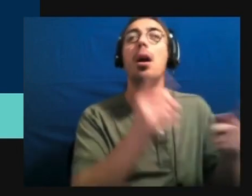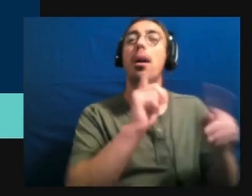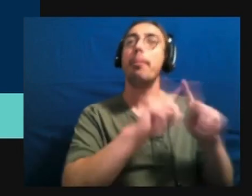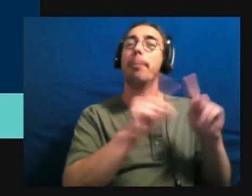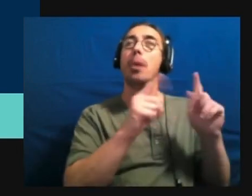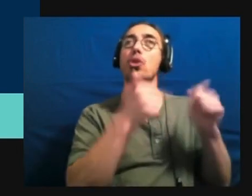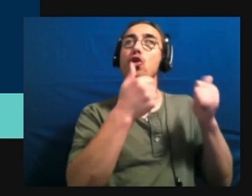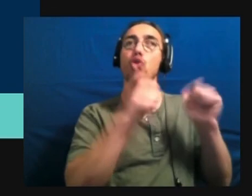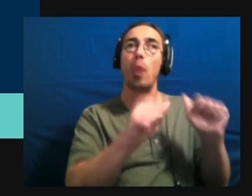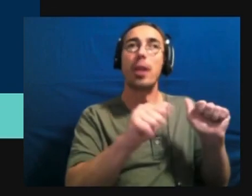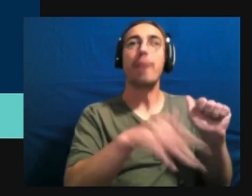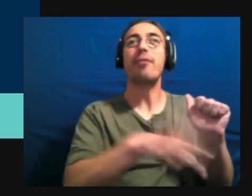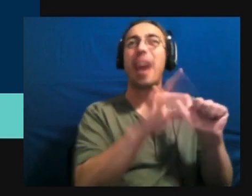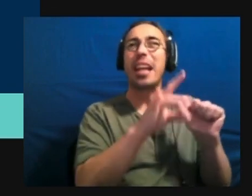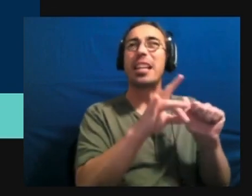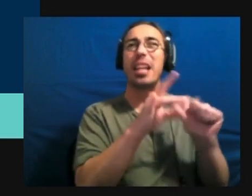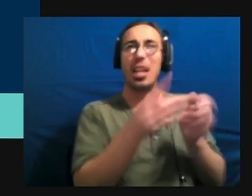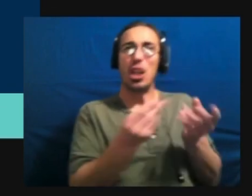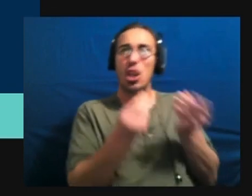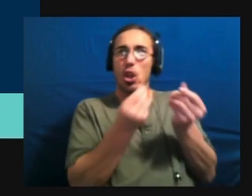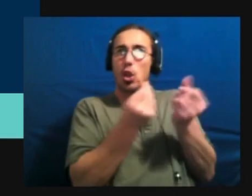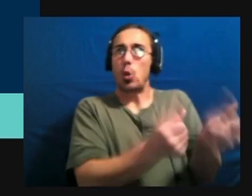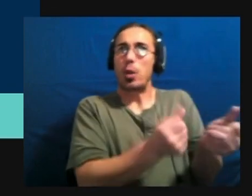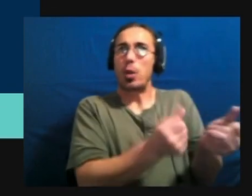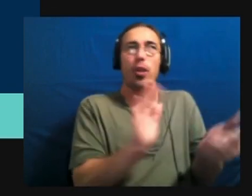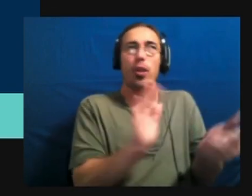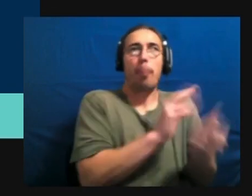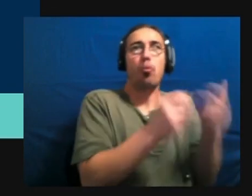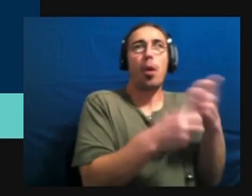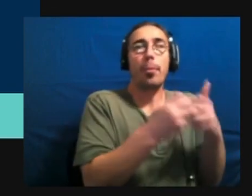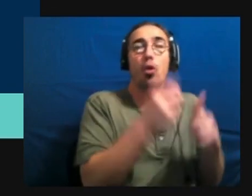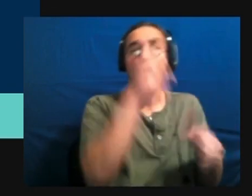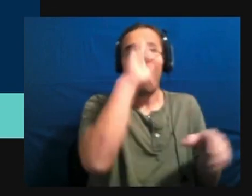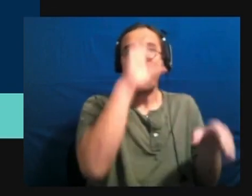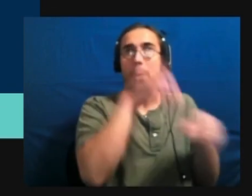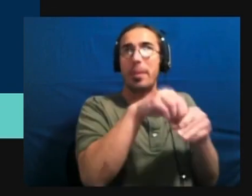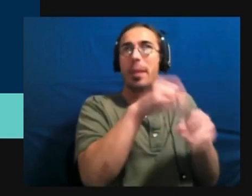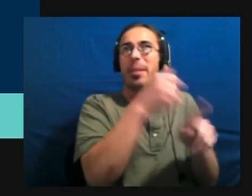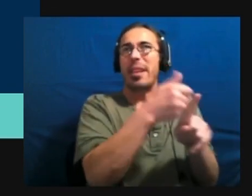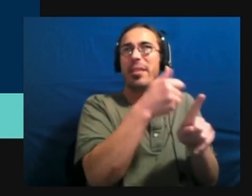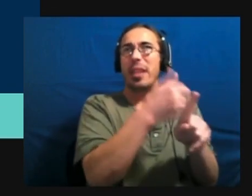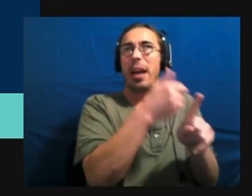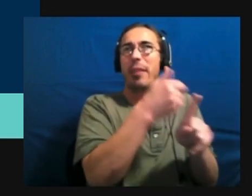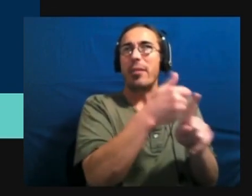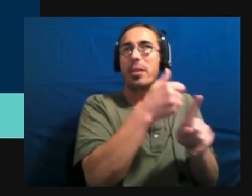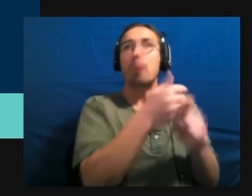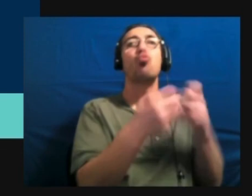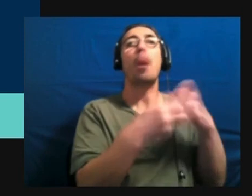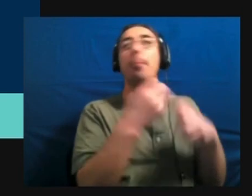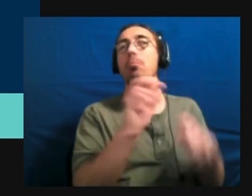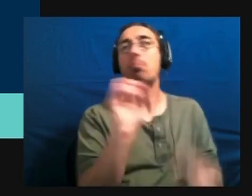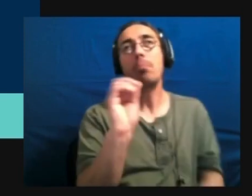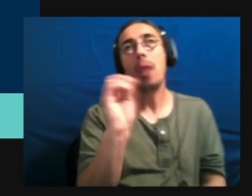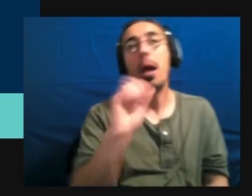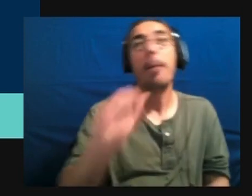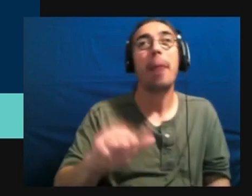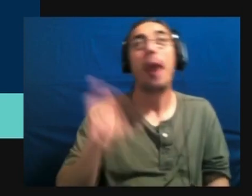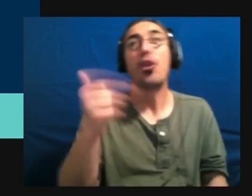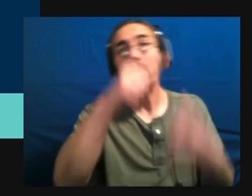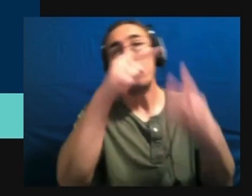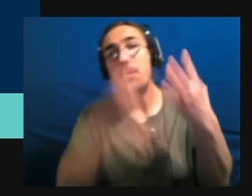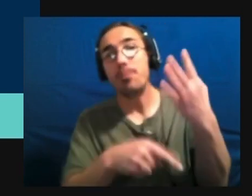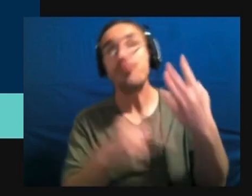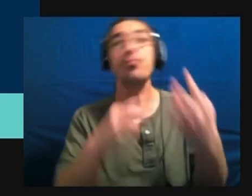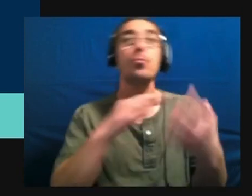actual problems that they're facing, because autism itself is not the problem. It's all of the other stuff. It's the risk